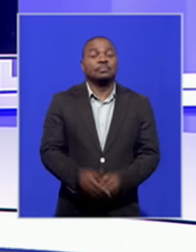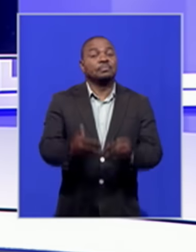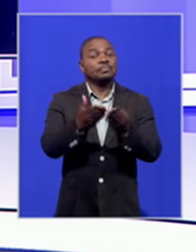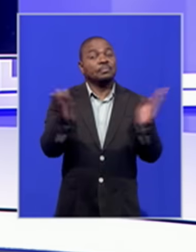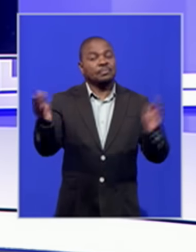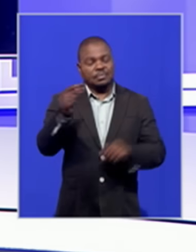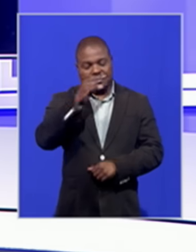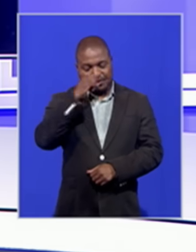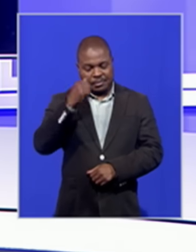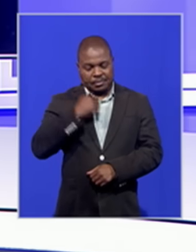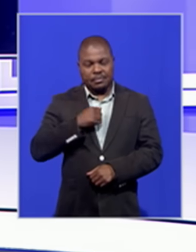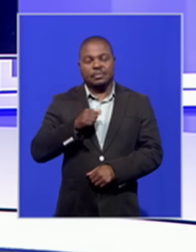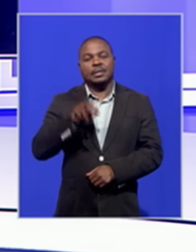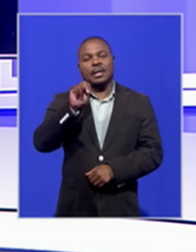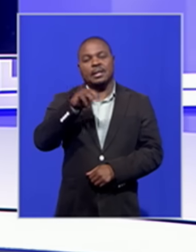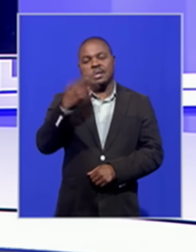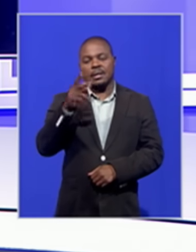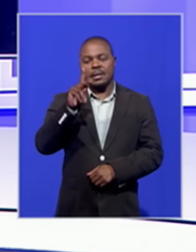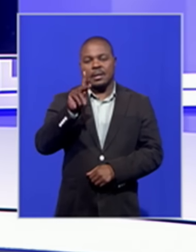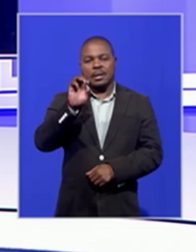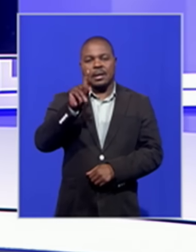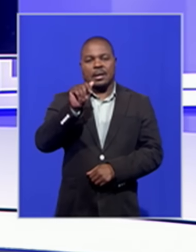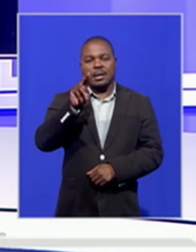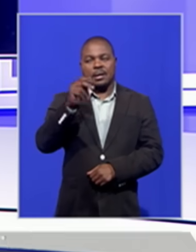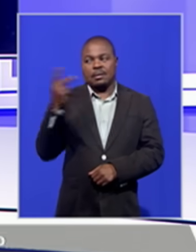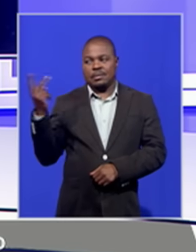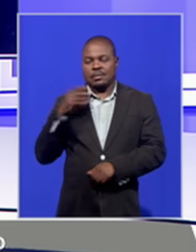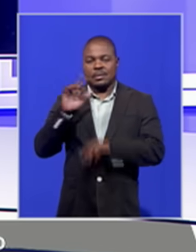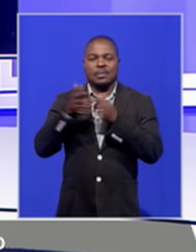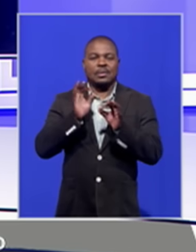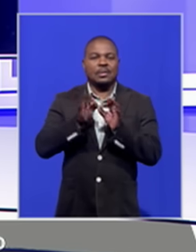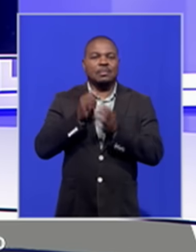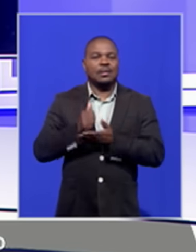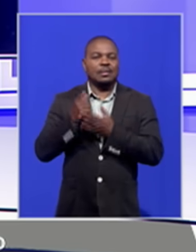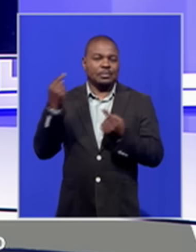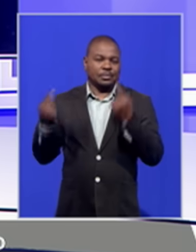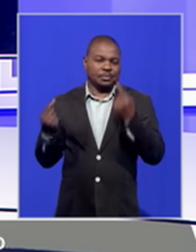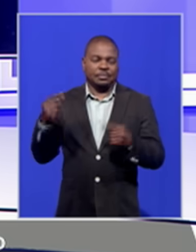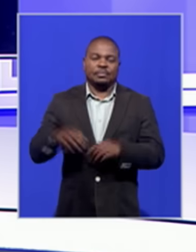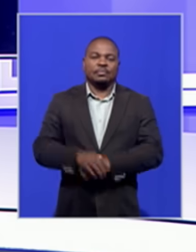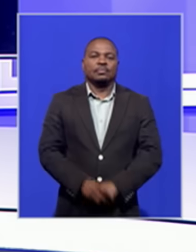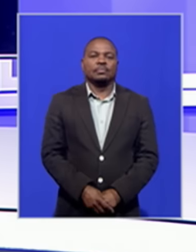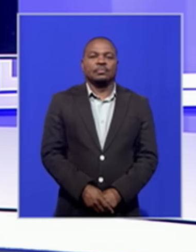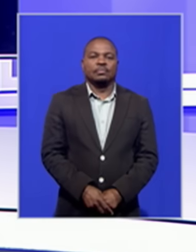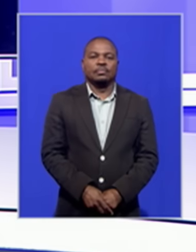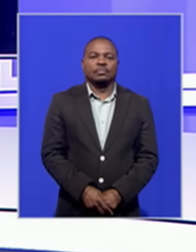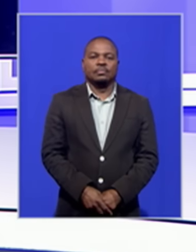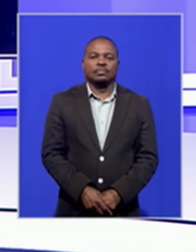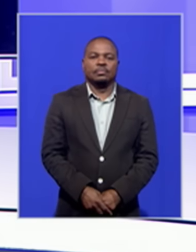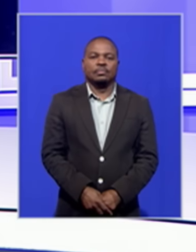Thobeda ke nkgadimeng ke kana gomme ke thušana le mofetoledi wa polelo ya diatla Augustine Letlalo.